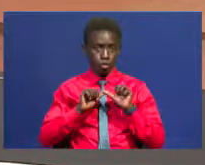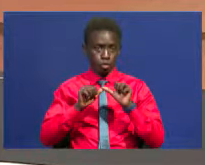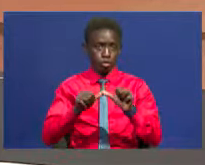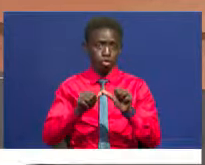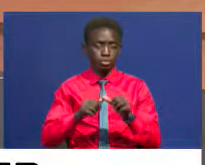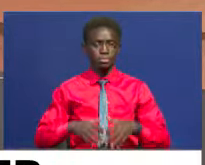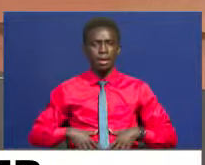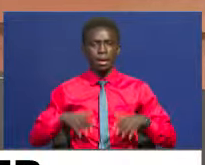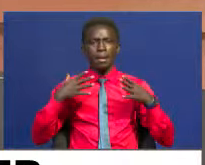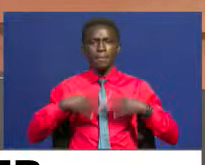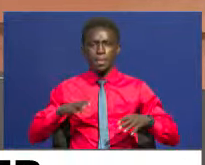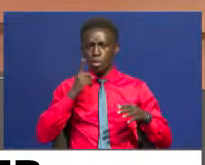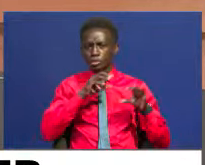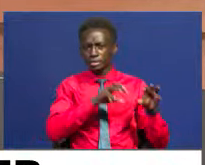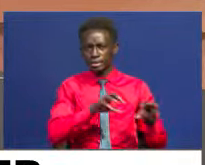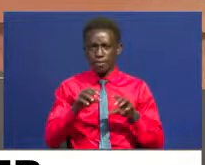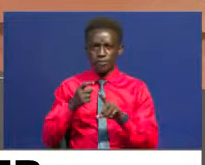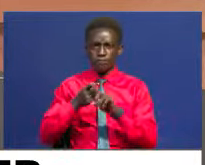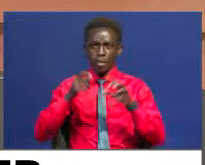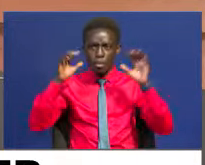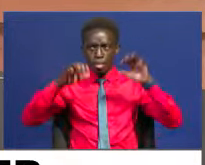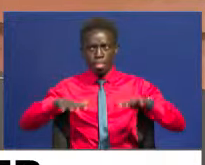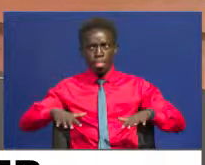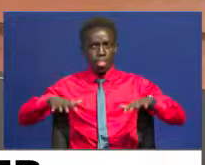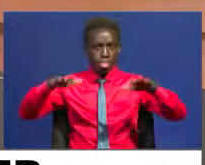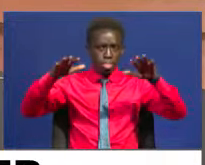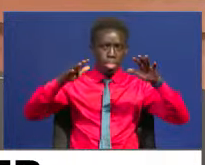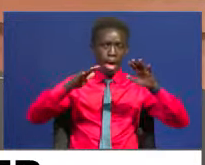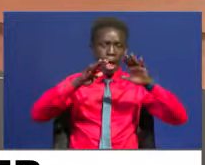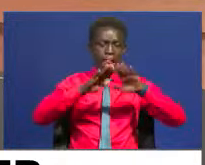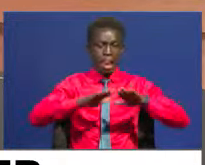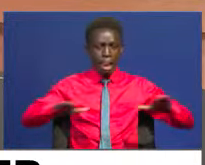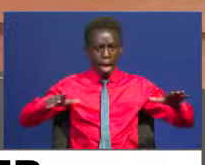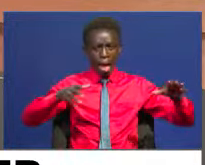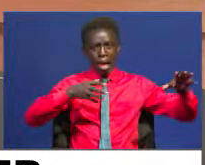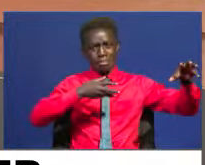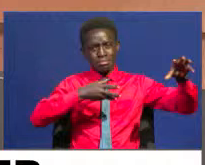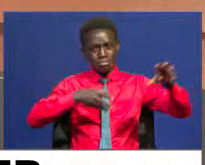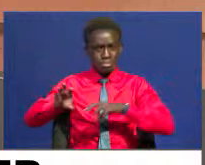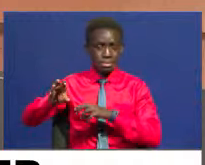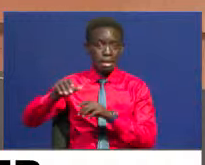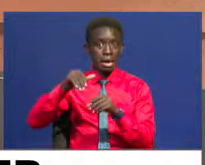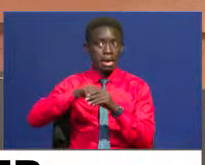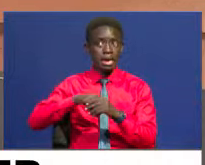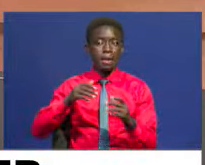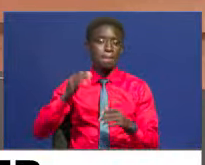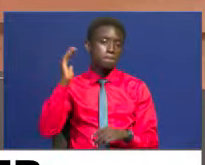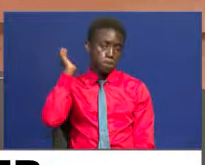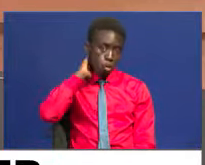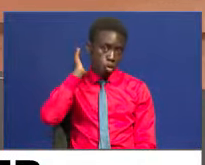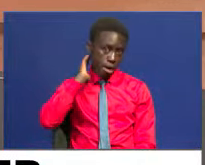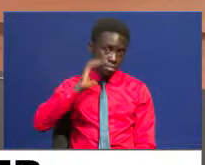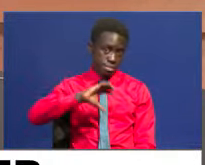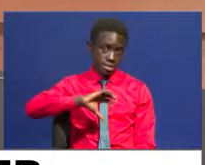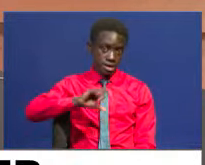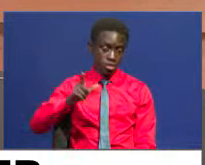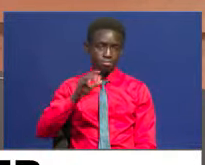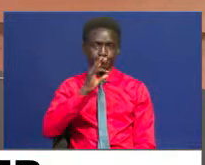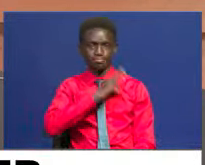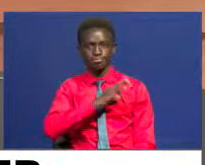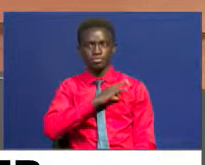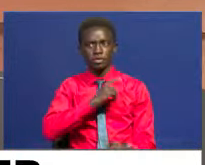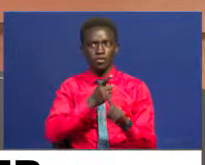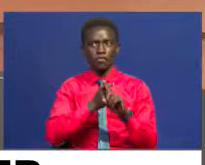Victims of floods and landslide in Ngutu area of Mathioya in Murang’a County have benefited from Huduma Mashinani